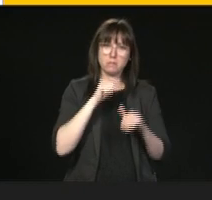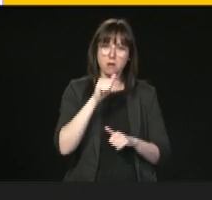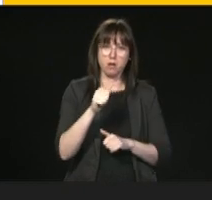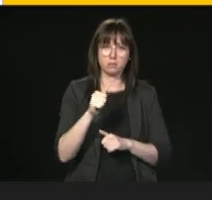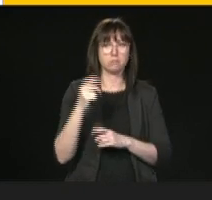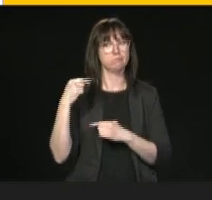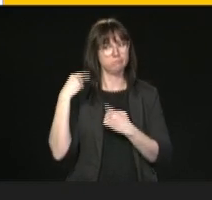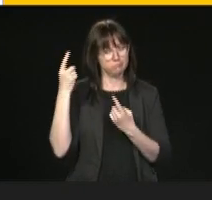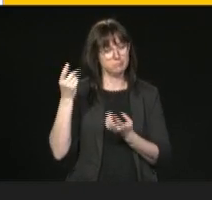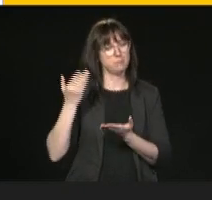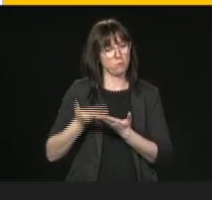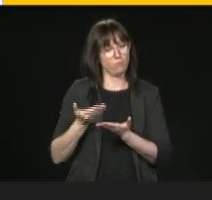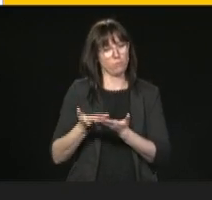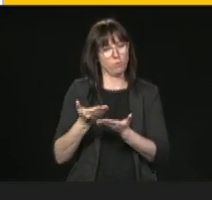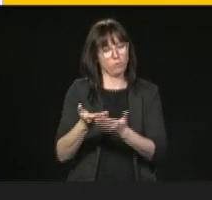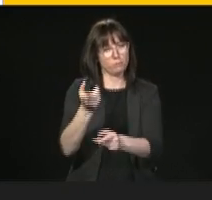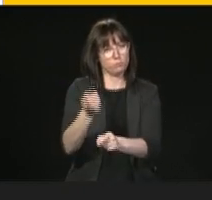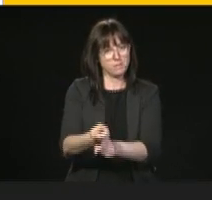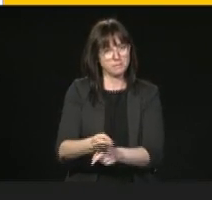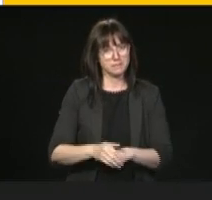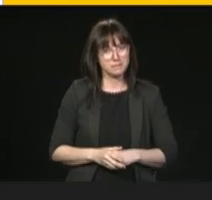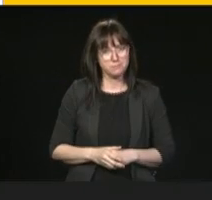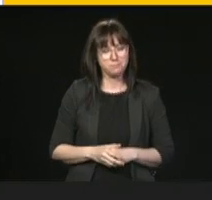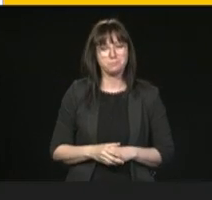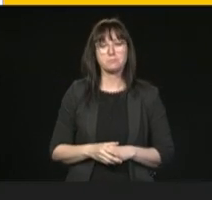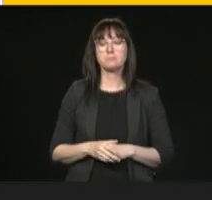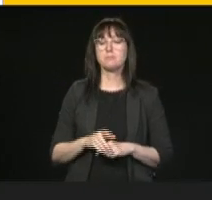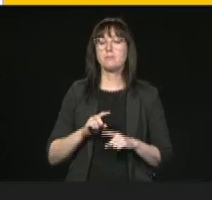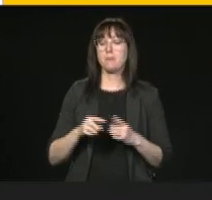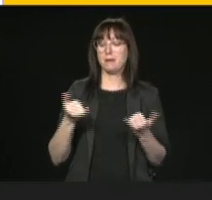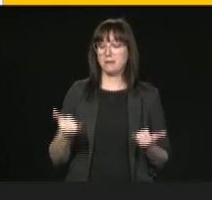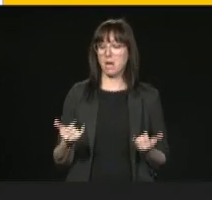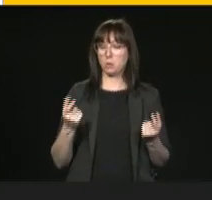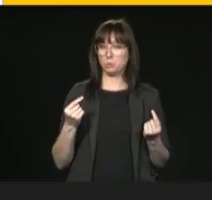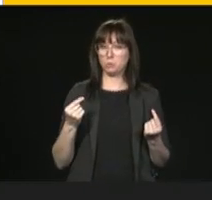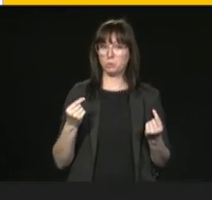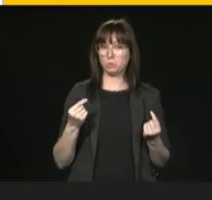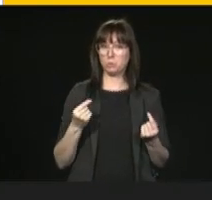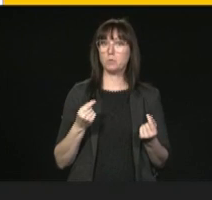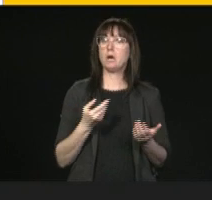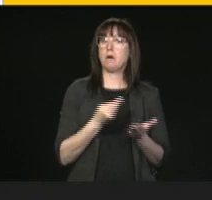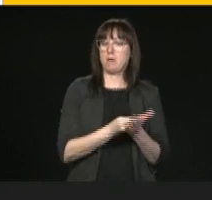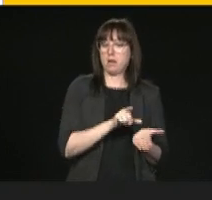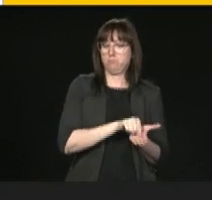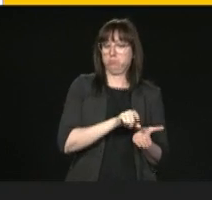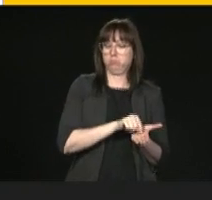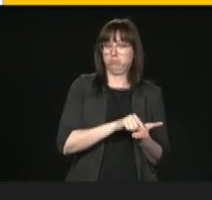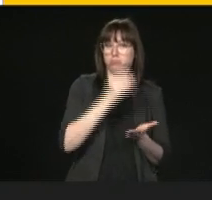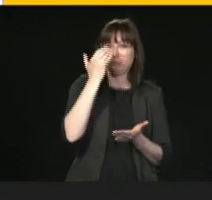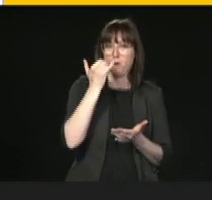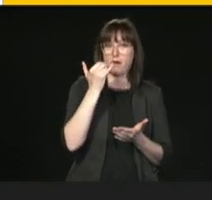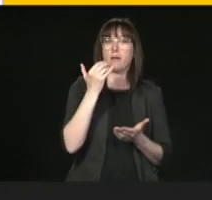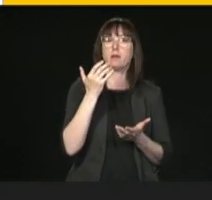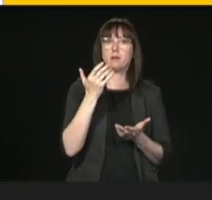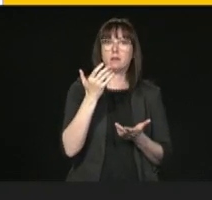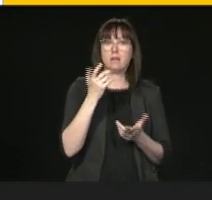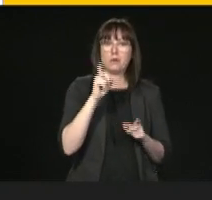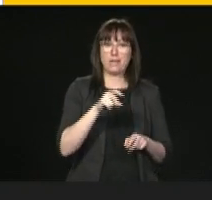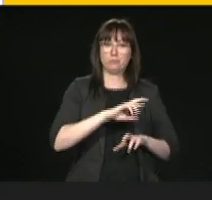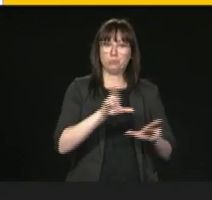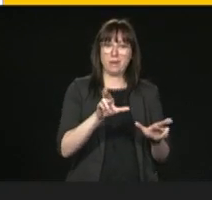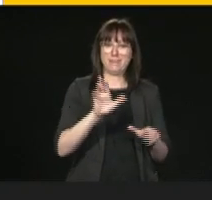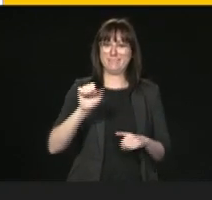doing today is we're doing QE in order to accommodate demands for liquidity by all sorts of people, not just